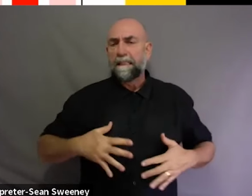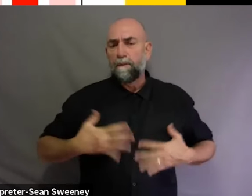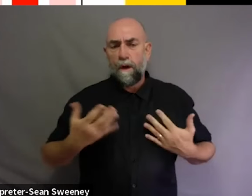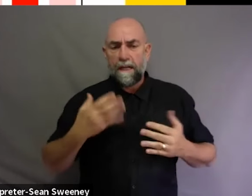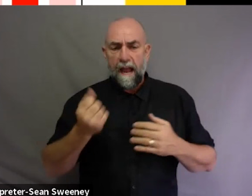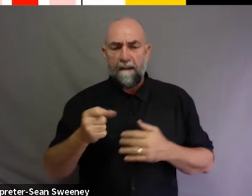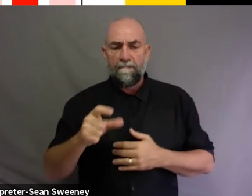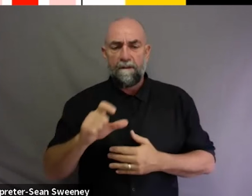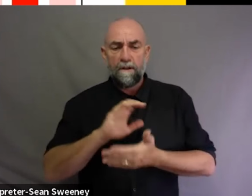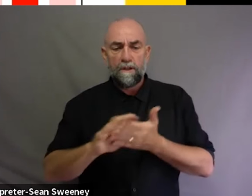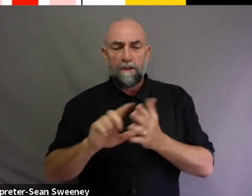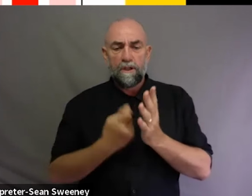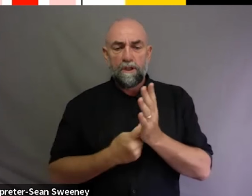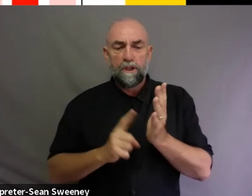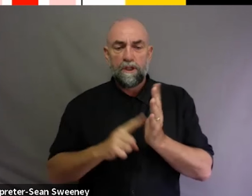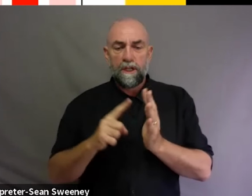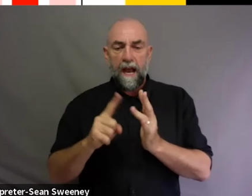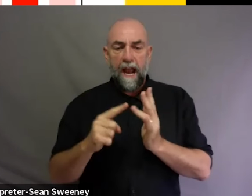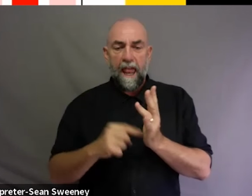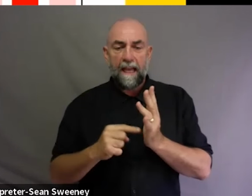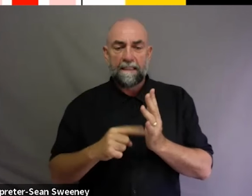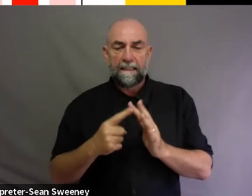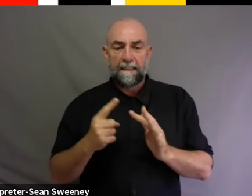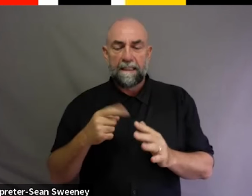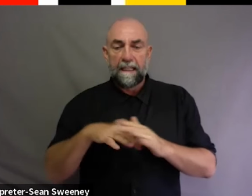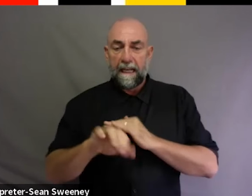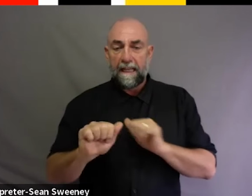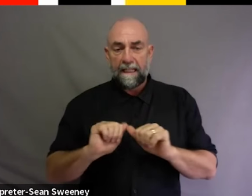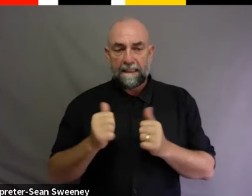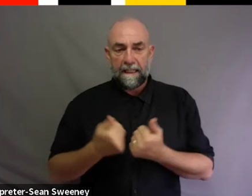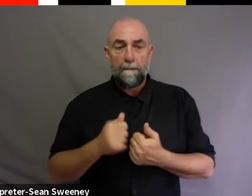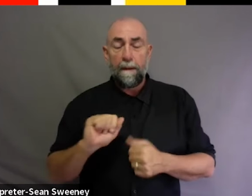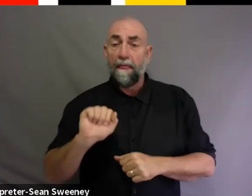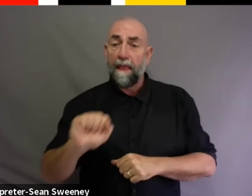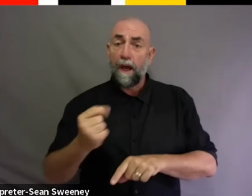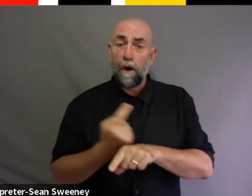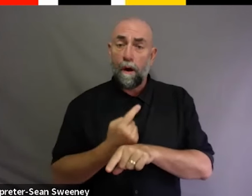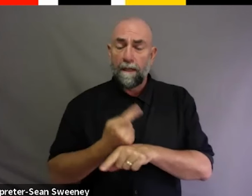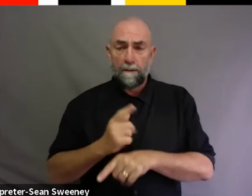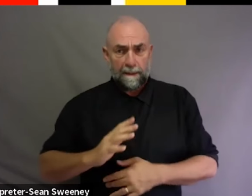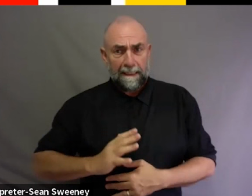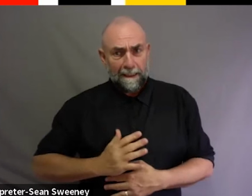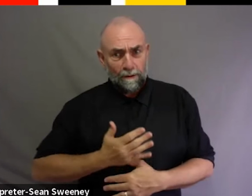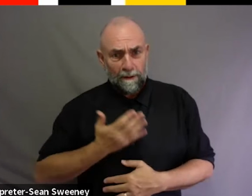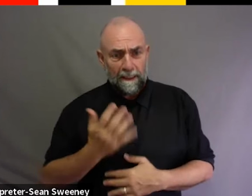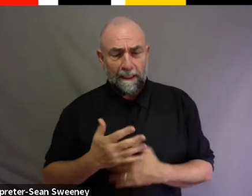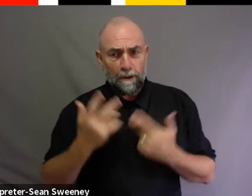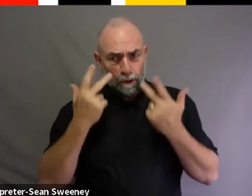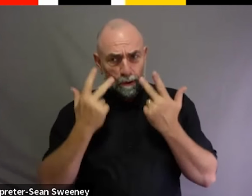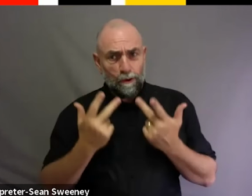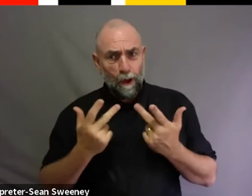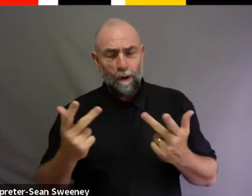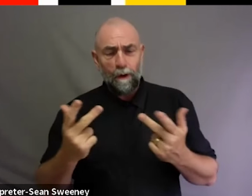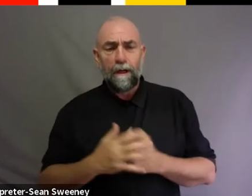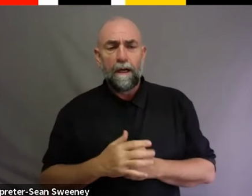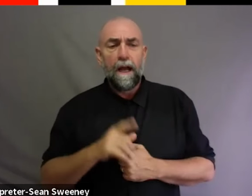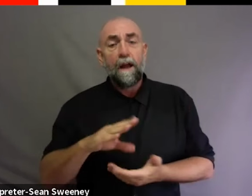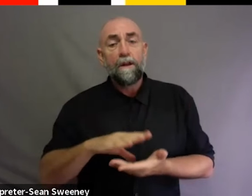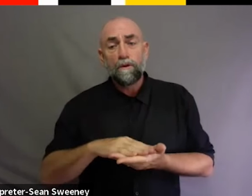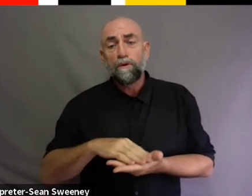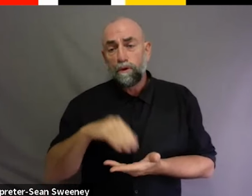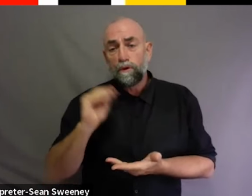the comments that came with the selection was quite revealing. The good things about this exercise is that the students knew they